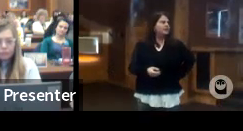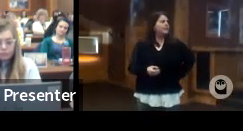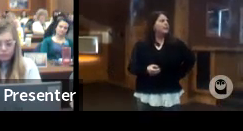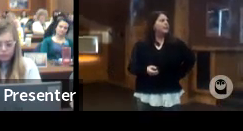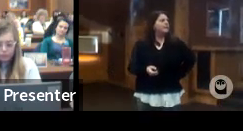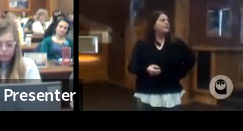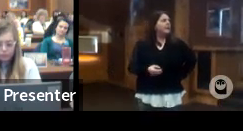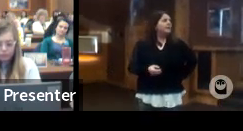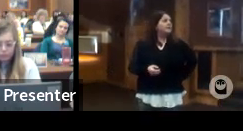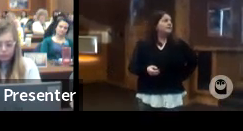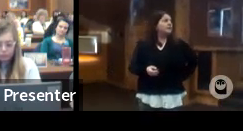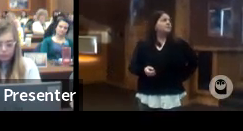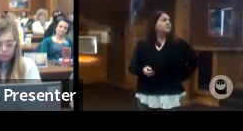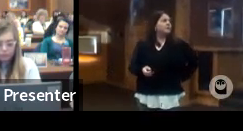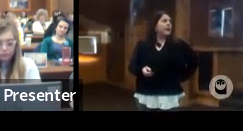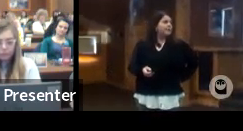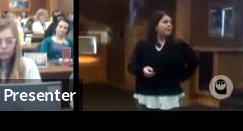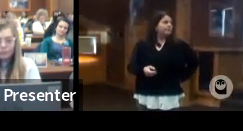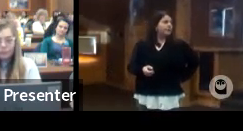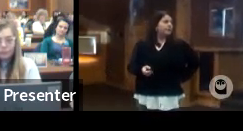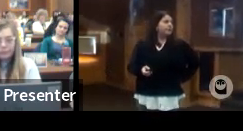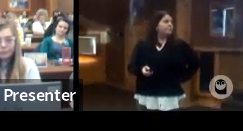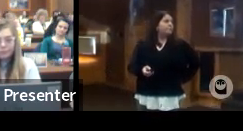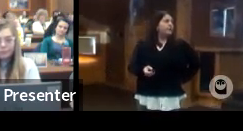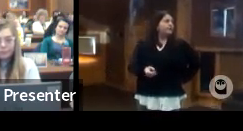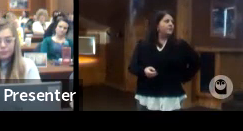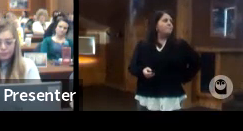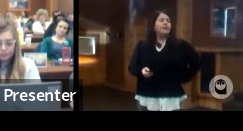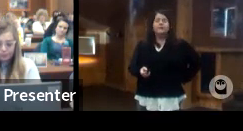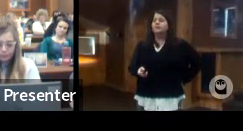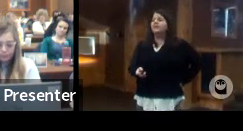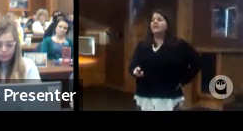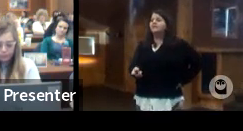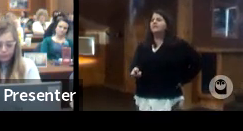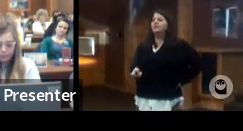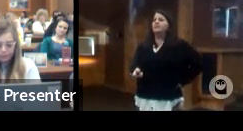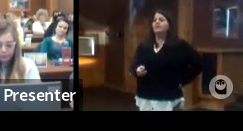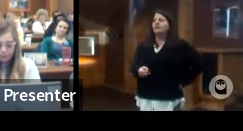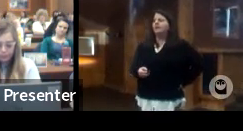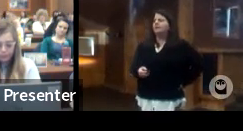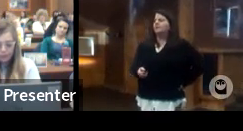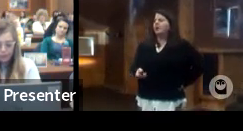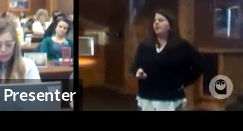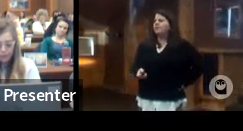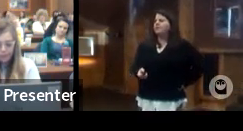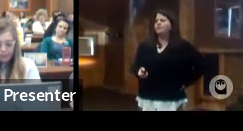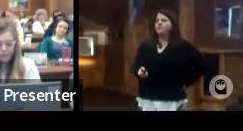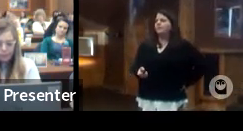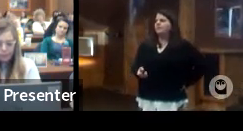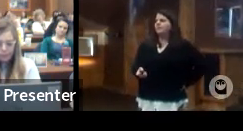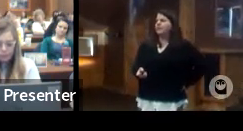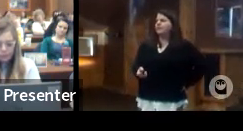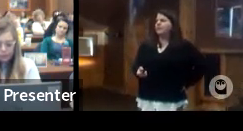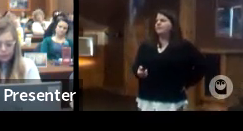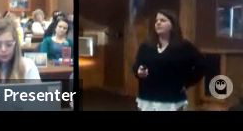looks like. Lethality assessments, the lap, the value from that, medical and injuries. Do we always see